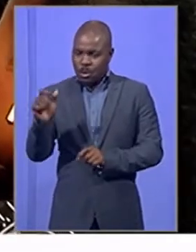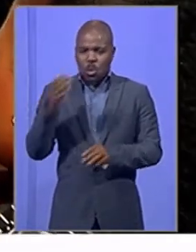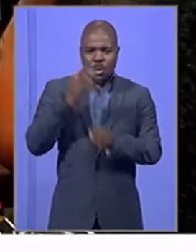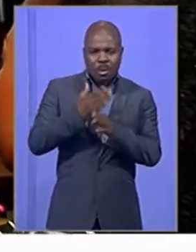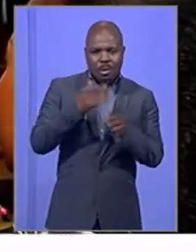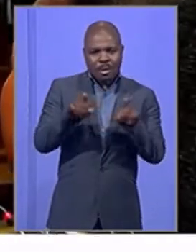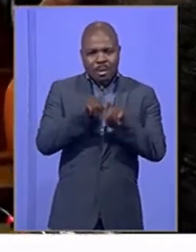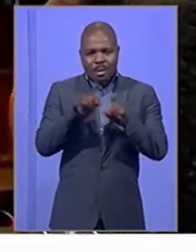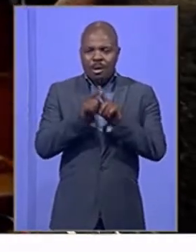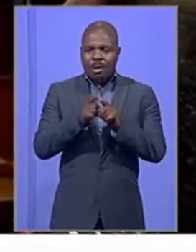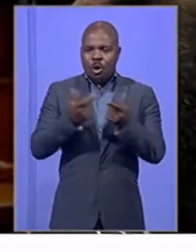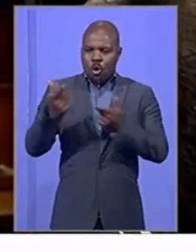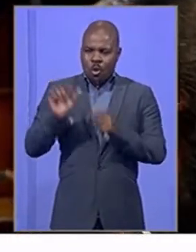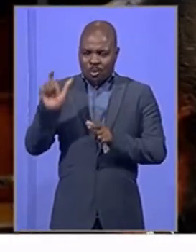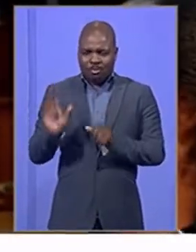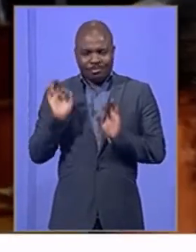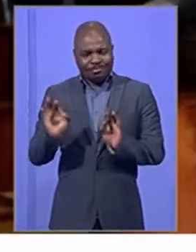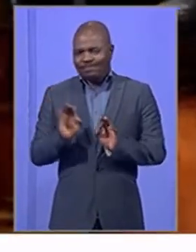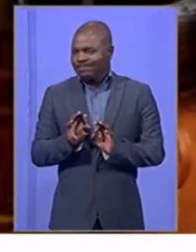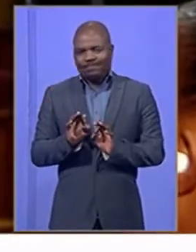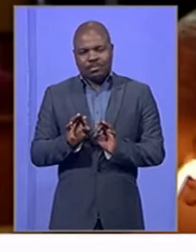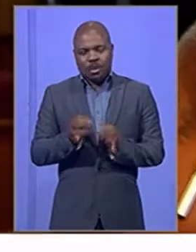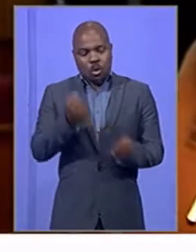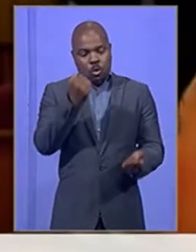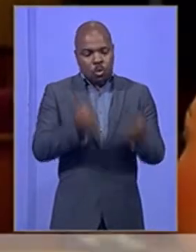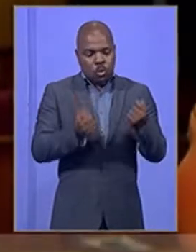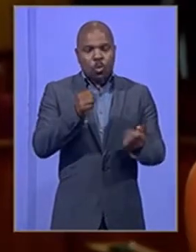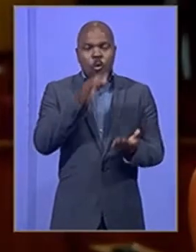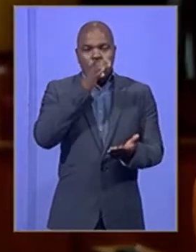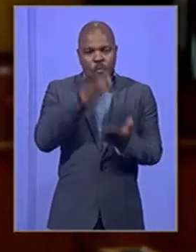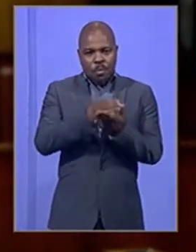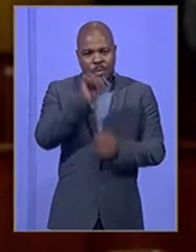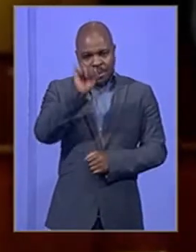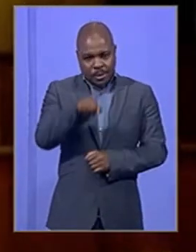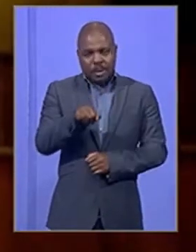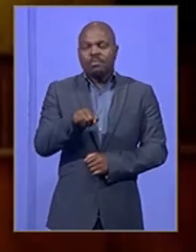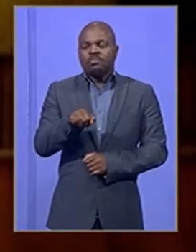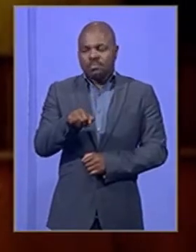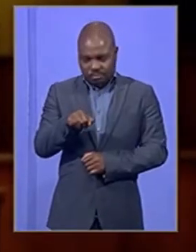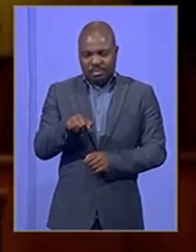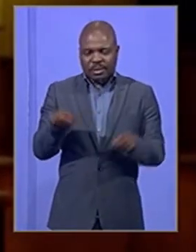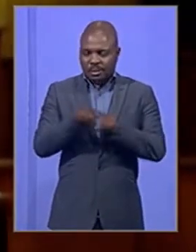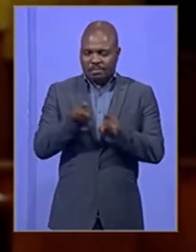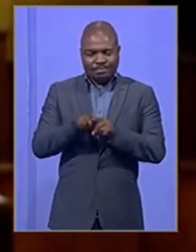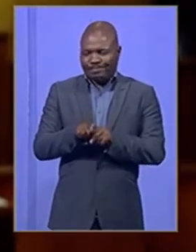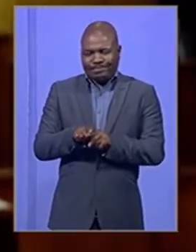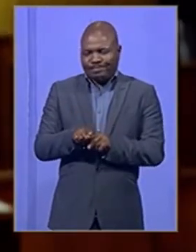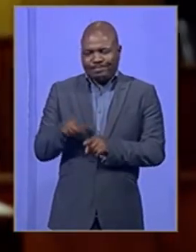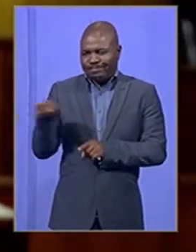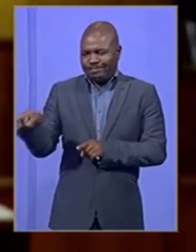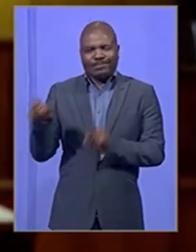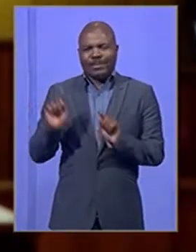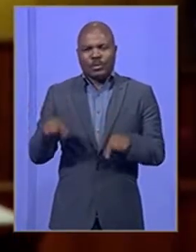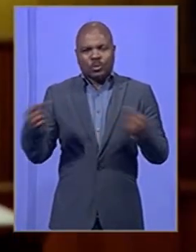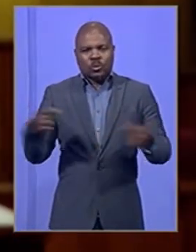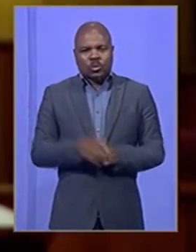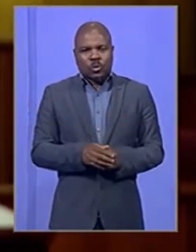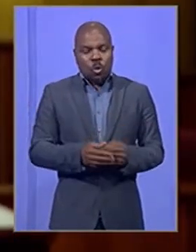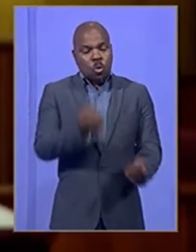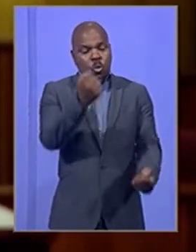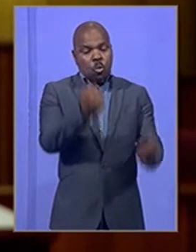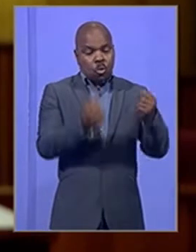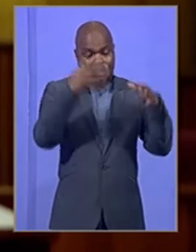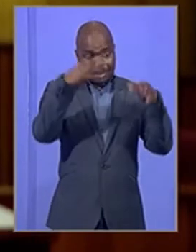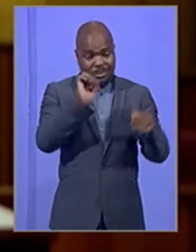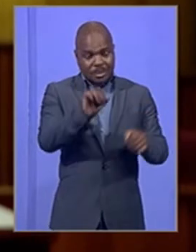practice as a legal practitioner. With this judgment, the court has confirmed the view of the LPC, and in terms of this judgment, the